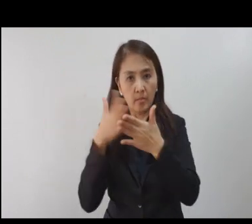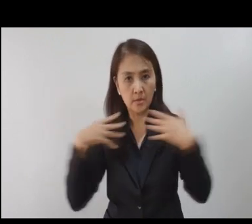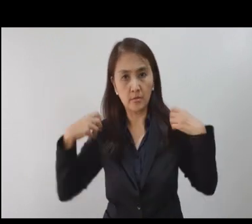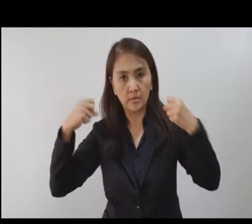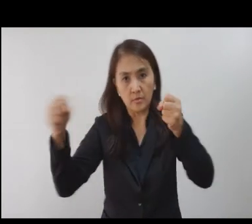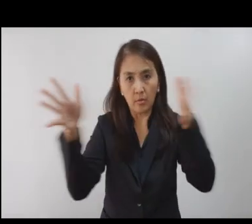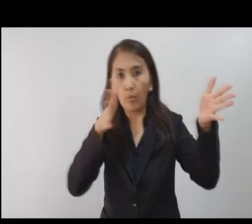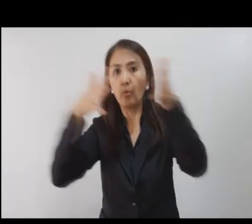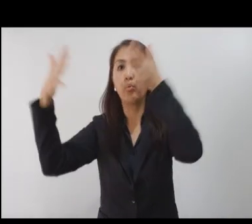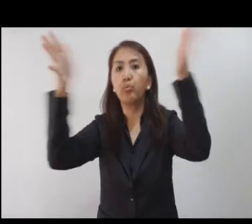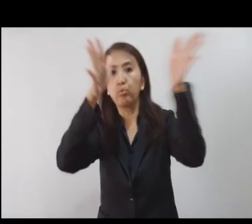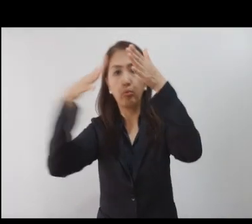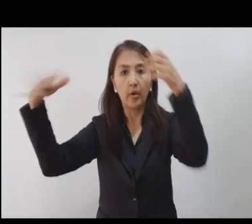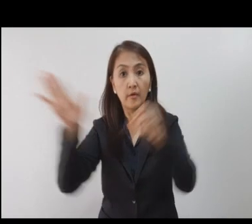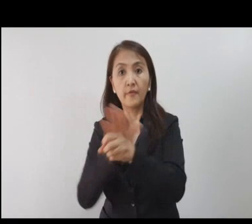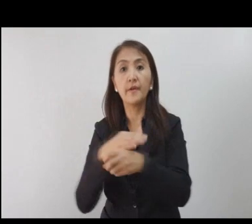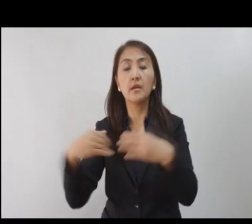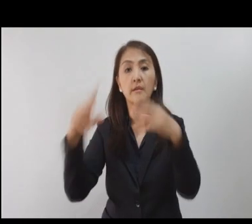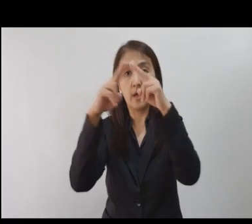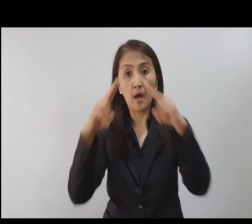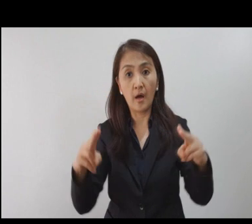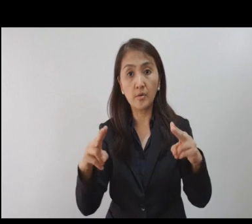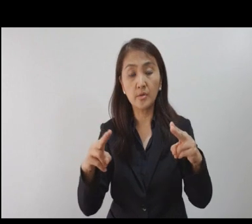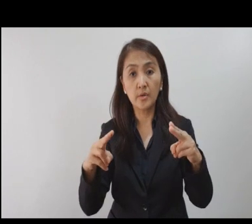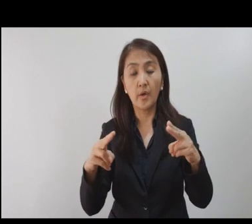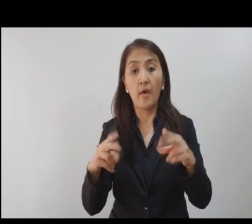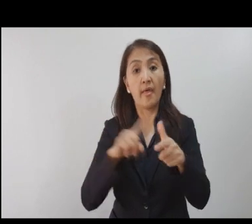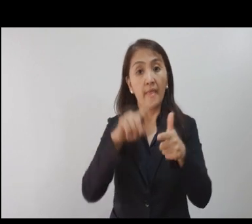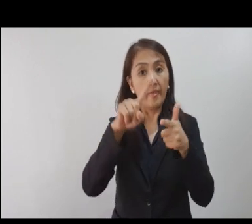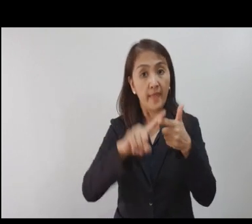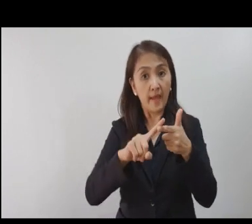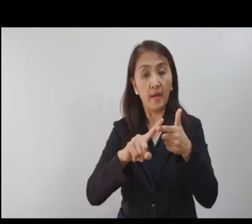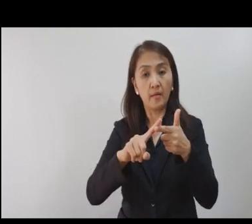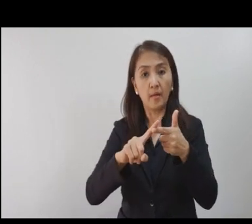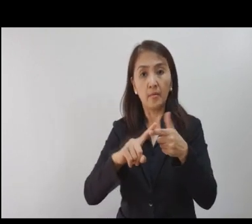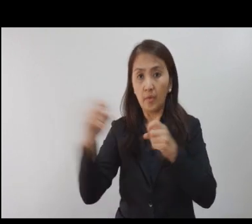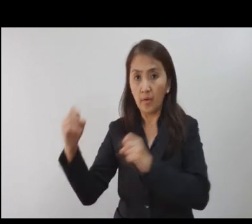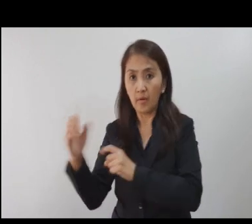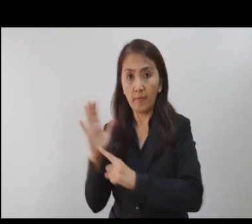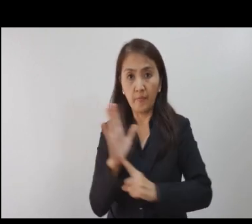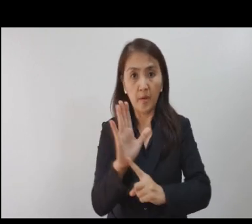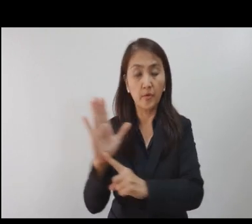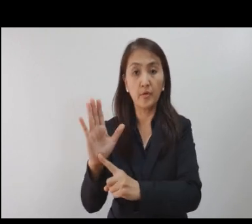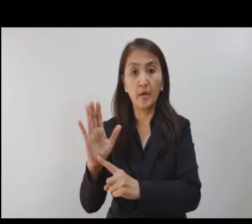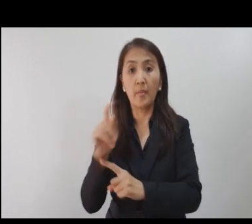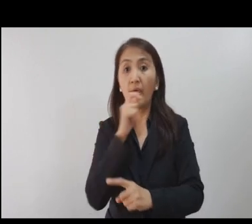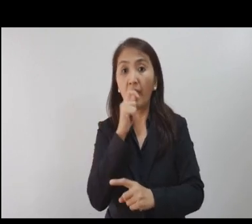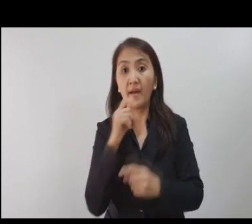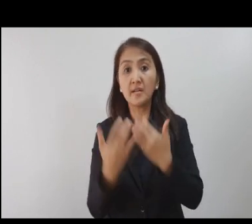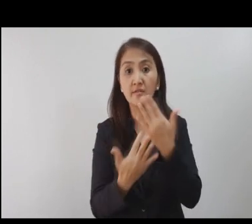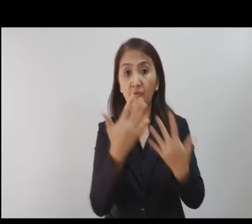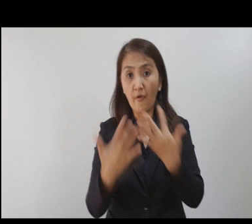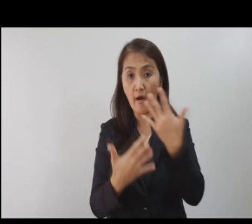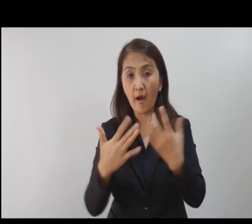like a strong driving wind, and it filled the entire house in which they were. Then there appeared to them tongues